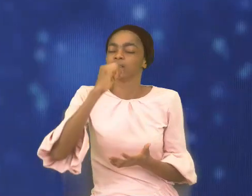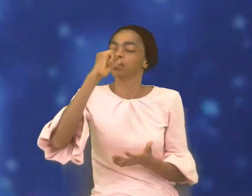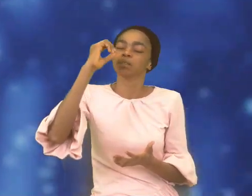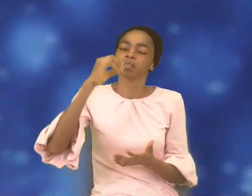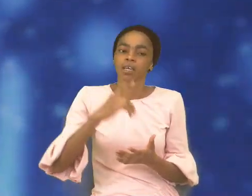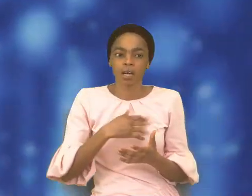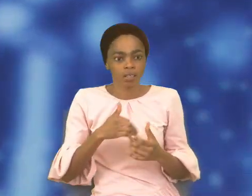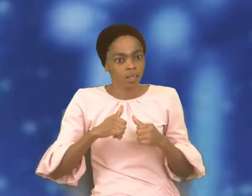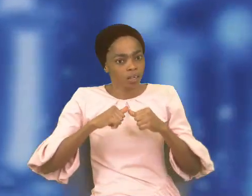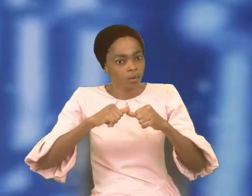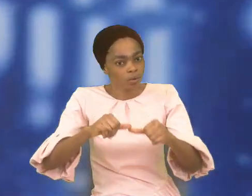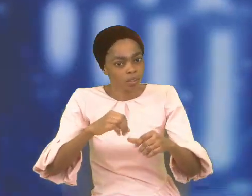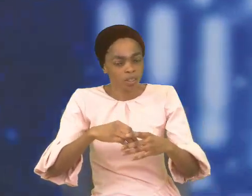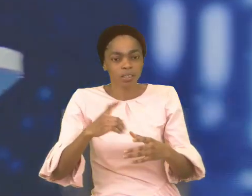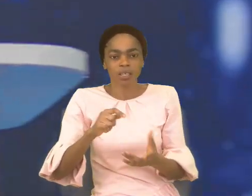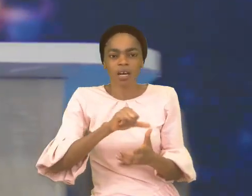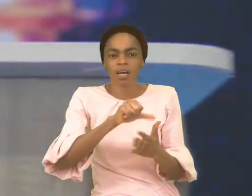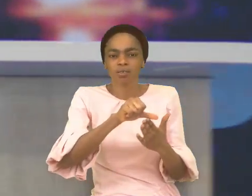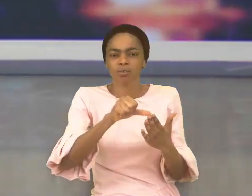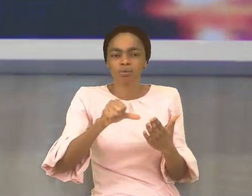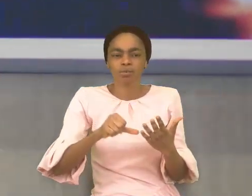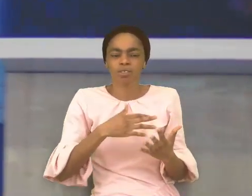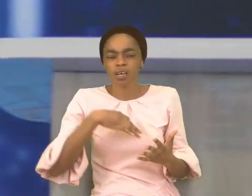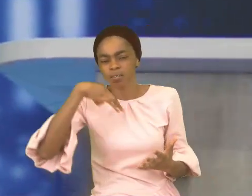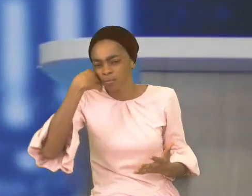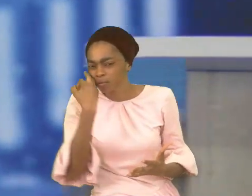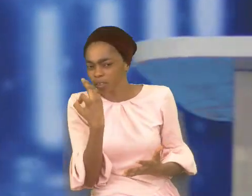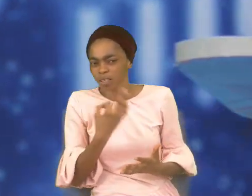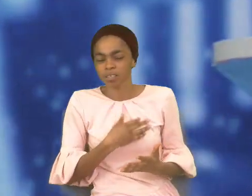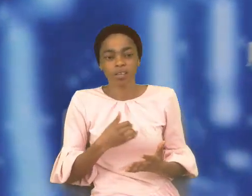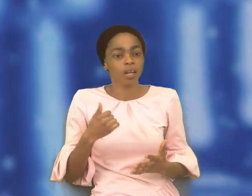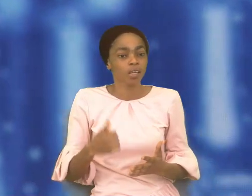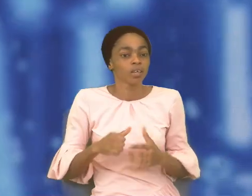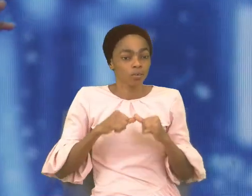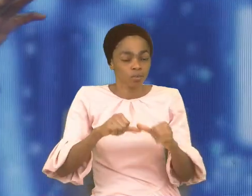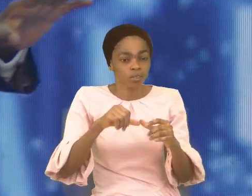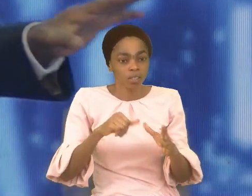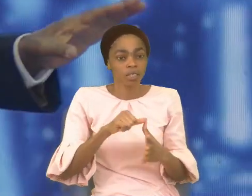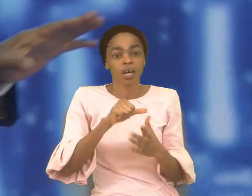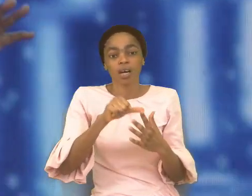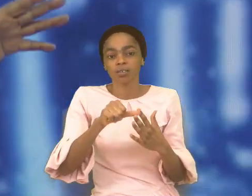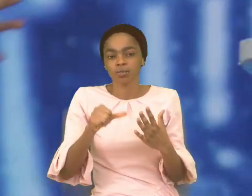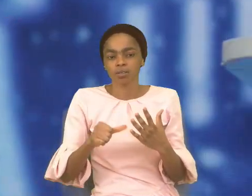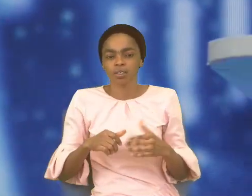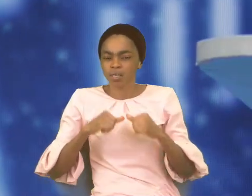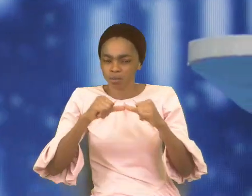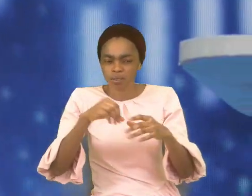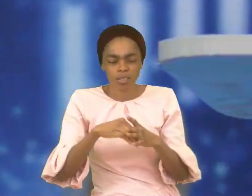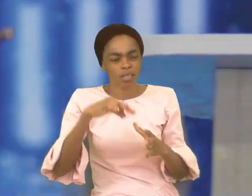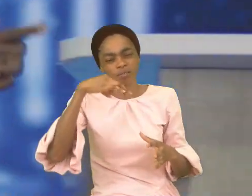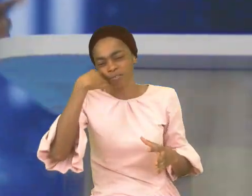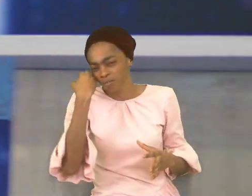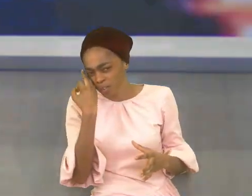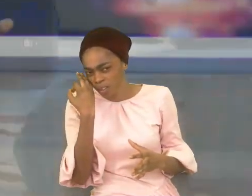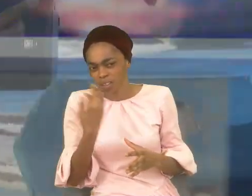their adultery, they continue in their fornication, they continue in their defilement, they continue in their